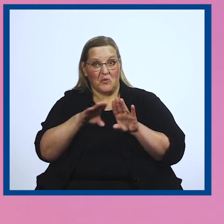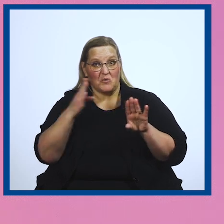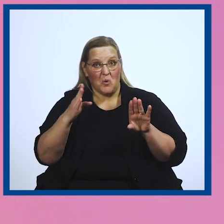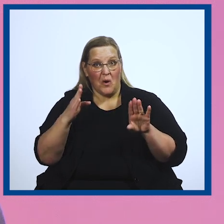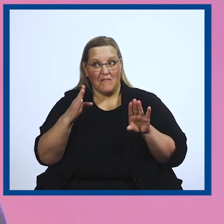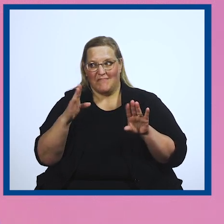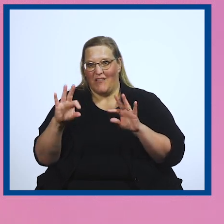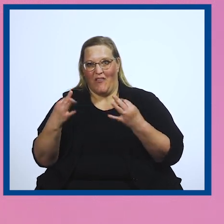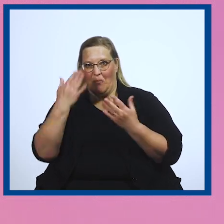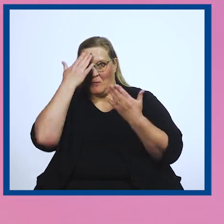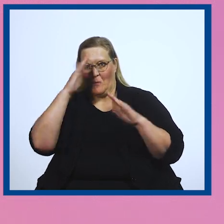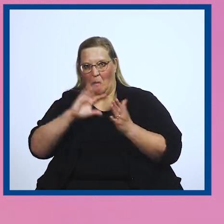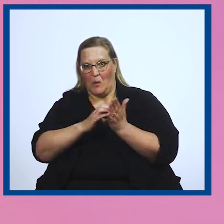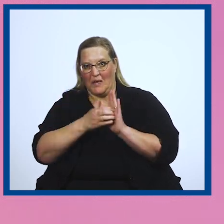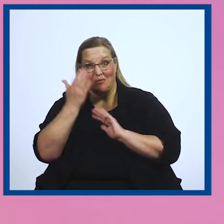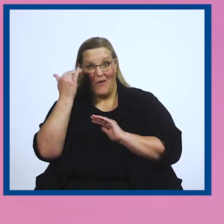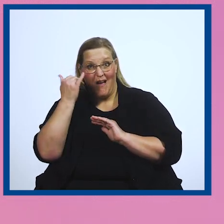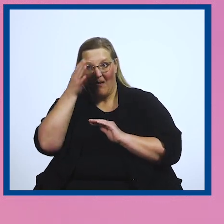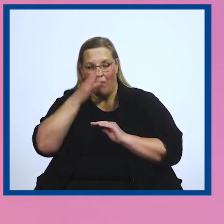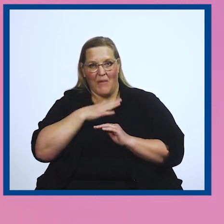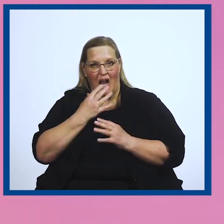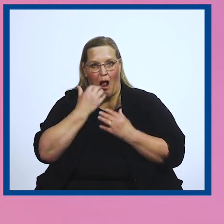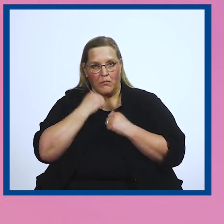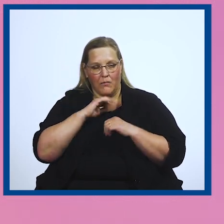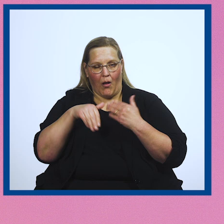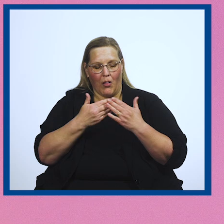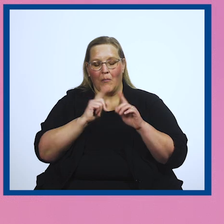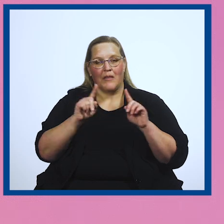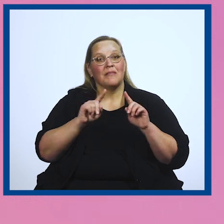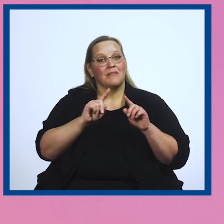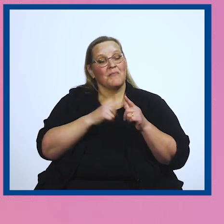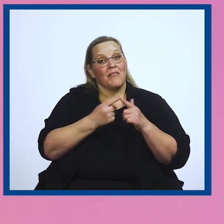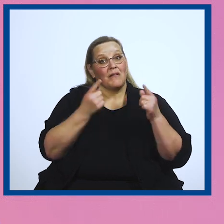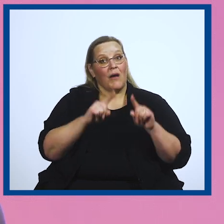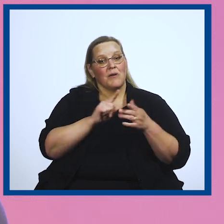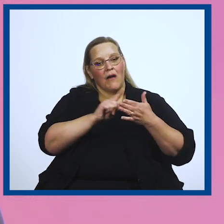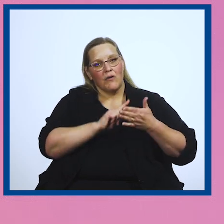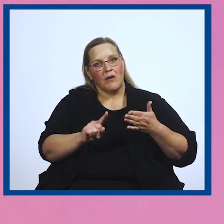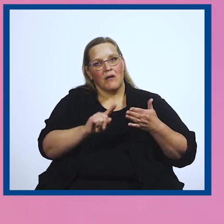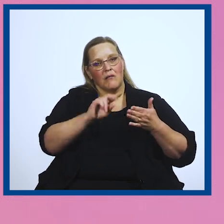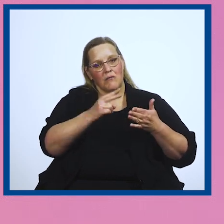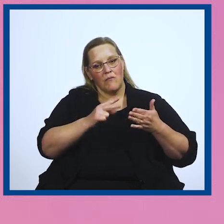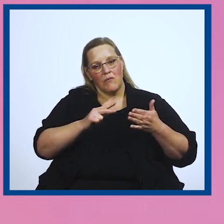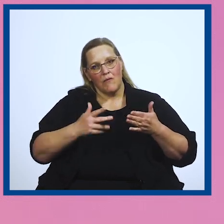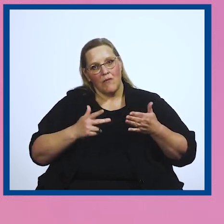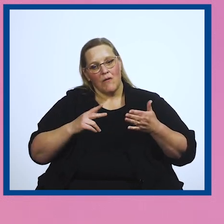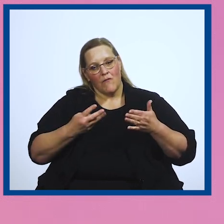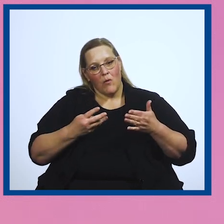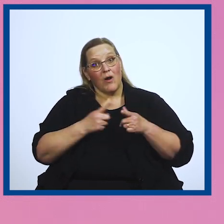So you got to make another batch. And then a third batch, and maybe a fourth. And at one point, he'll look at you, sir, and he'll